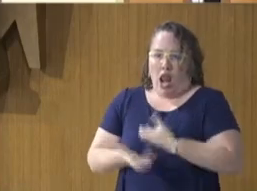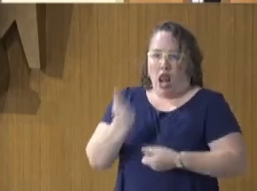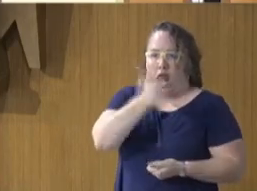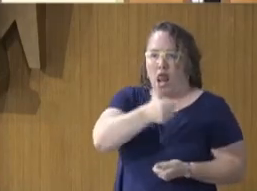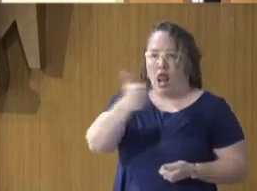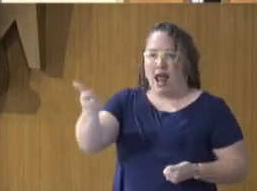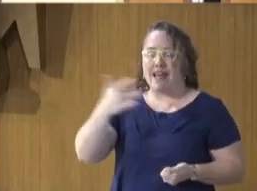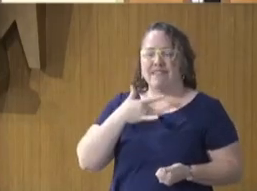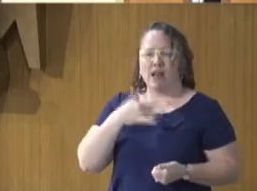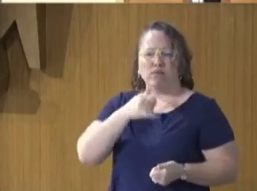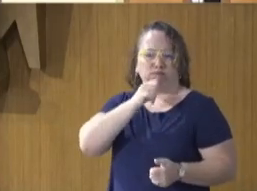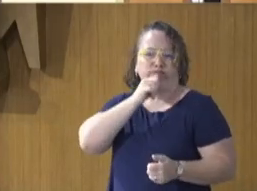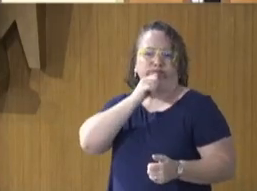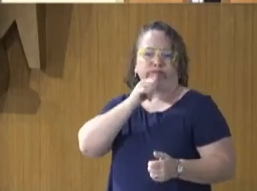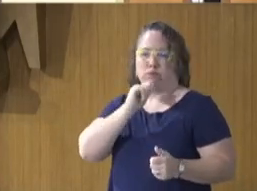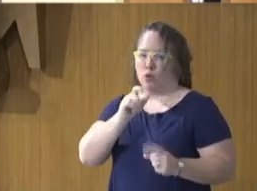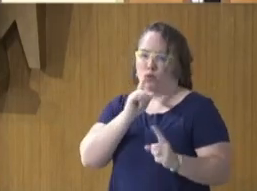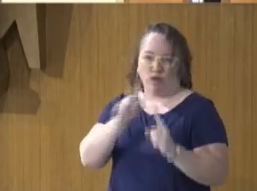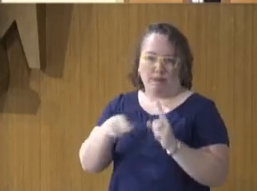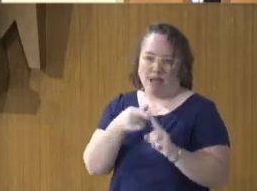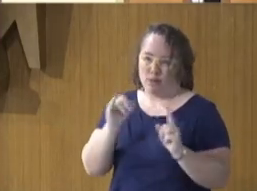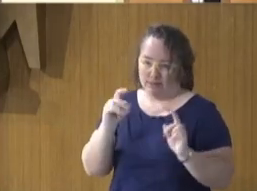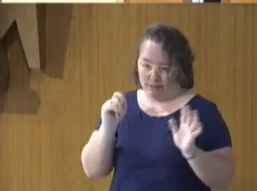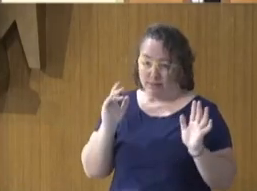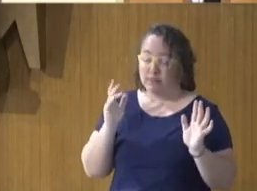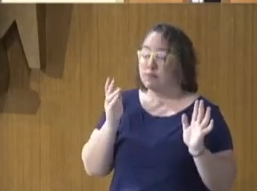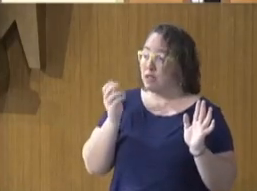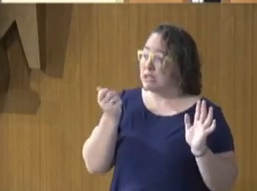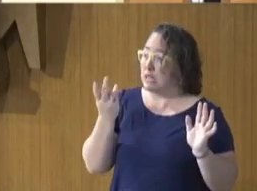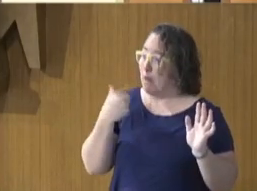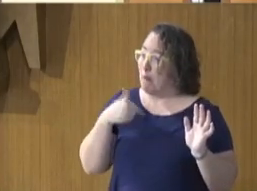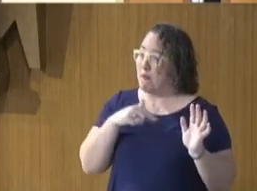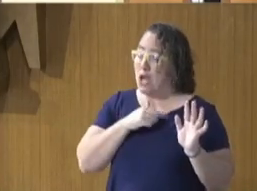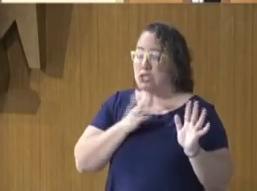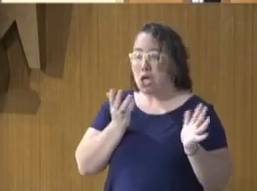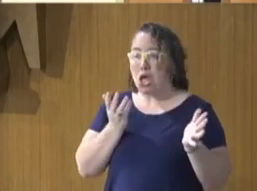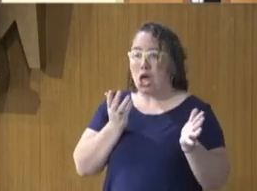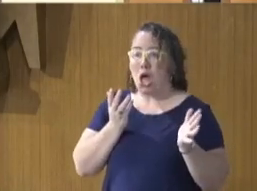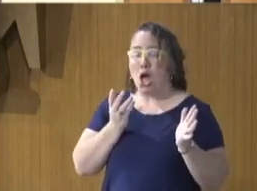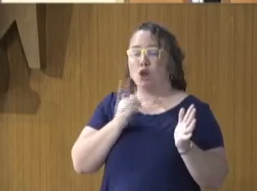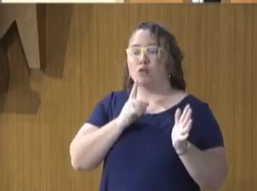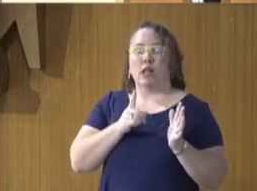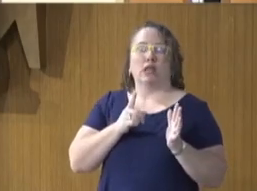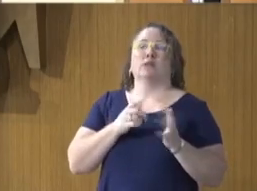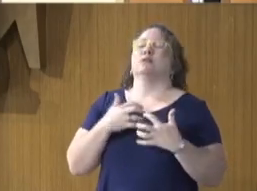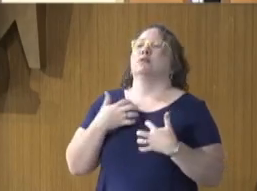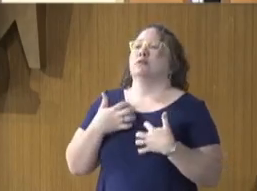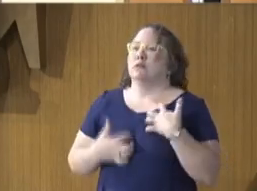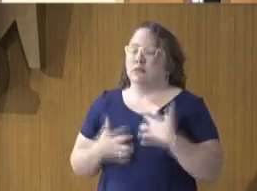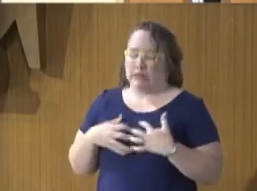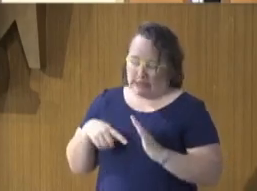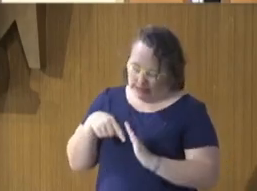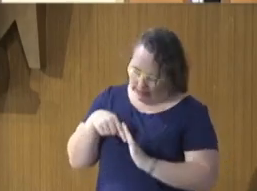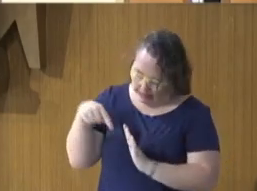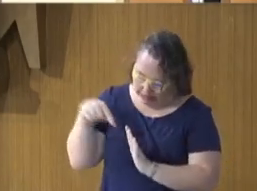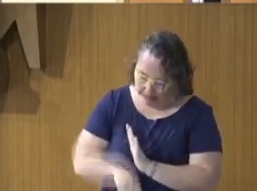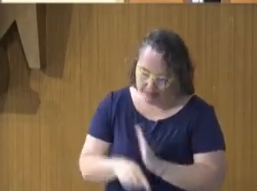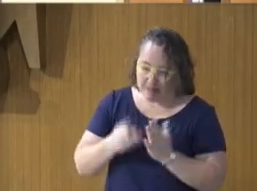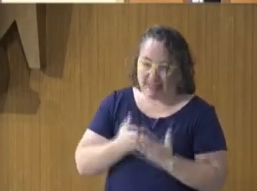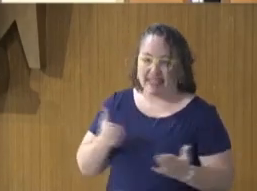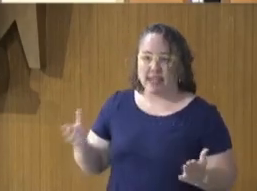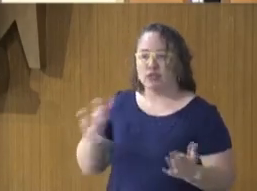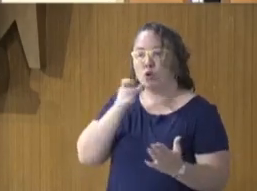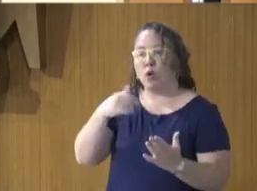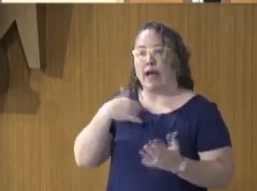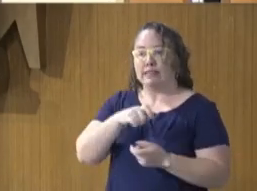remain private about your troubles. Some of us are just going through some deep existential stuff right now that doesn't even fall into